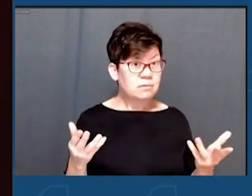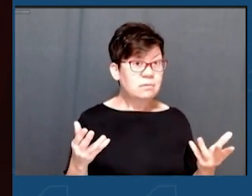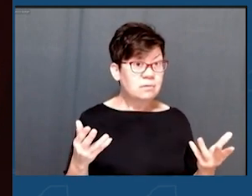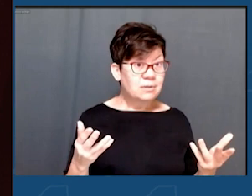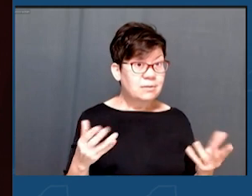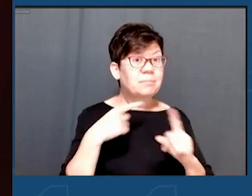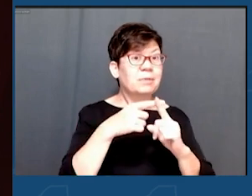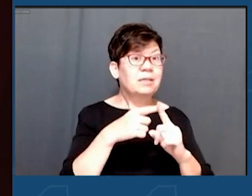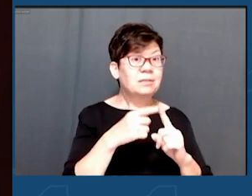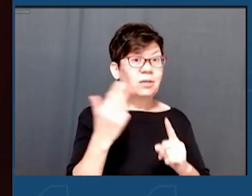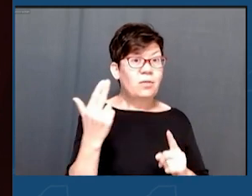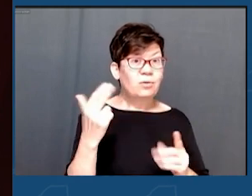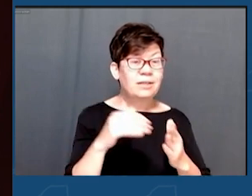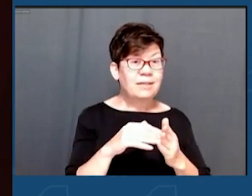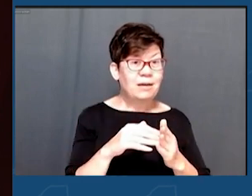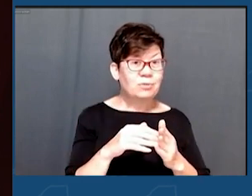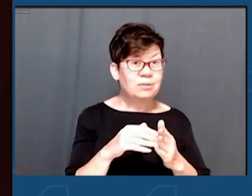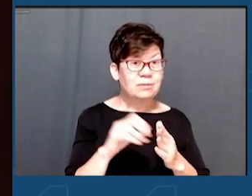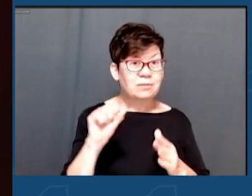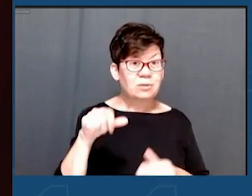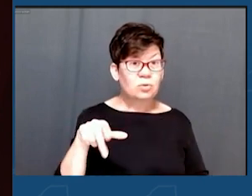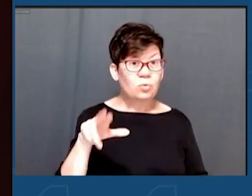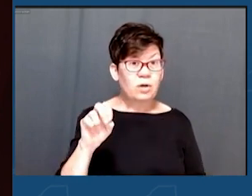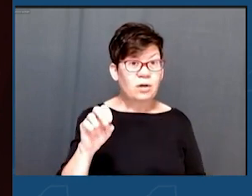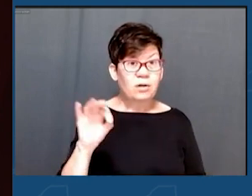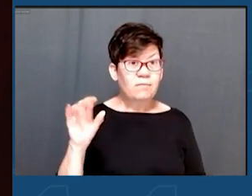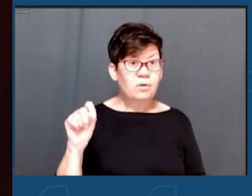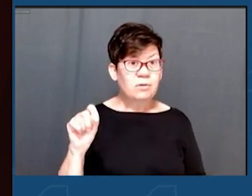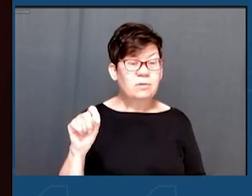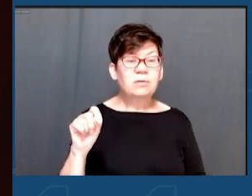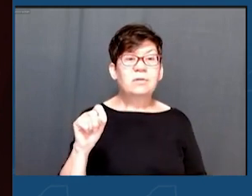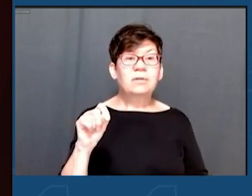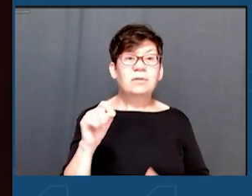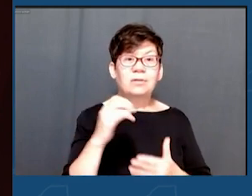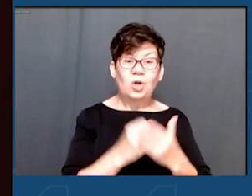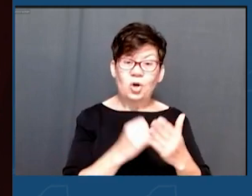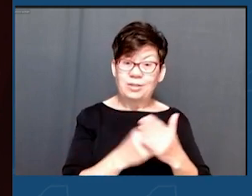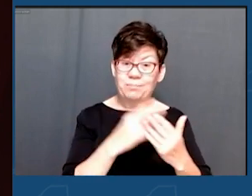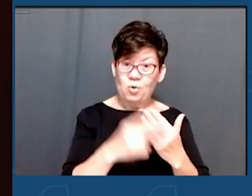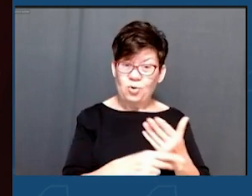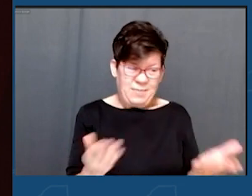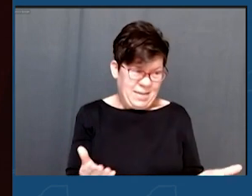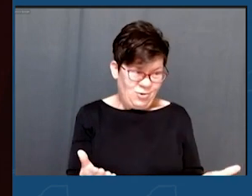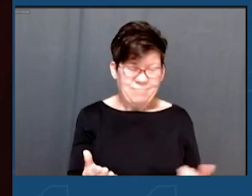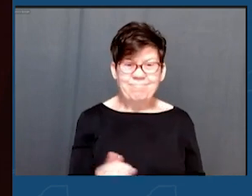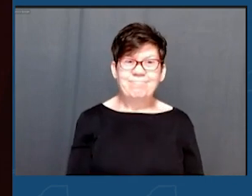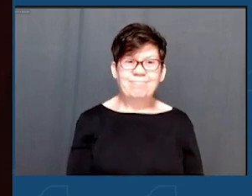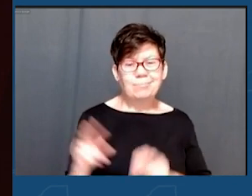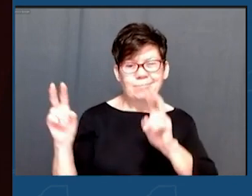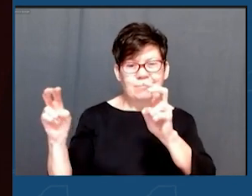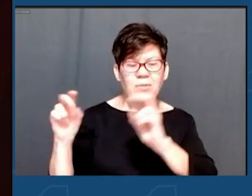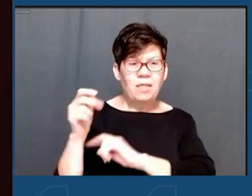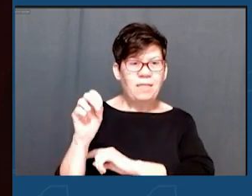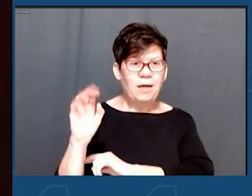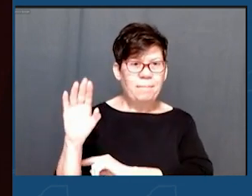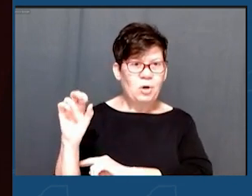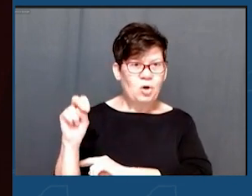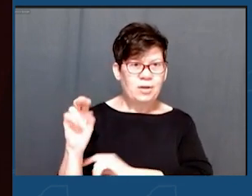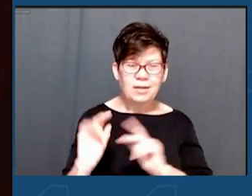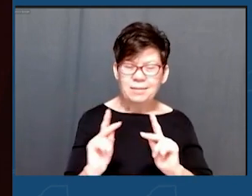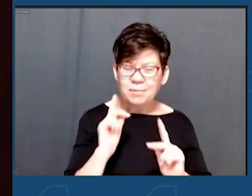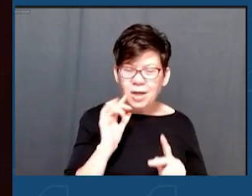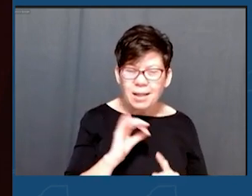foot arts program space available, the barn. And people like Megan, as I mentioned, she's able